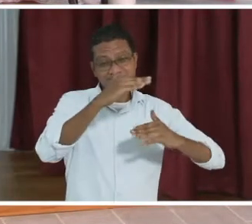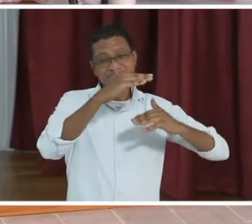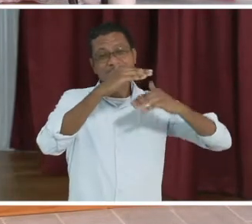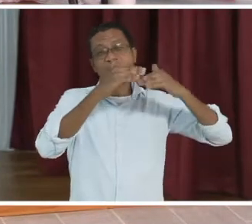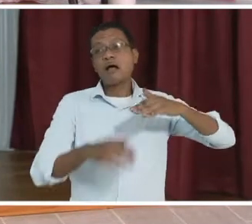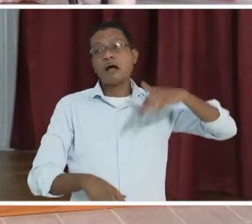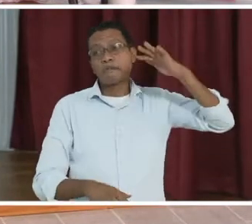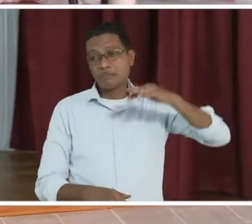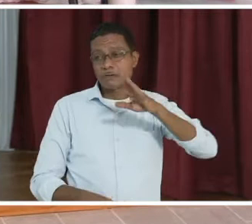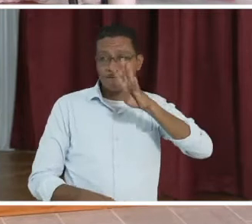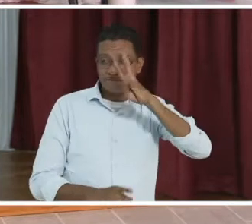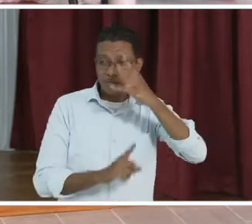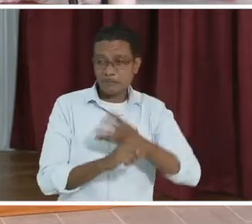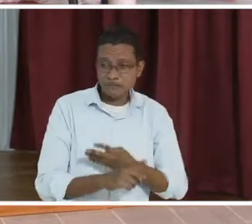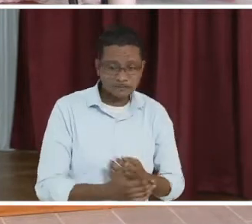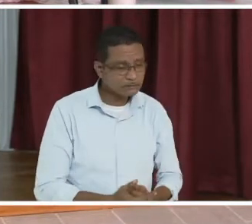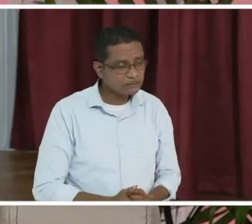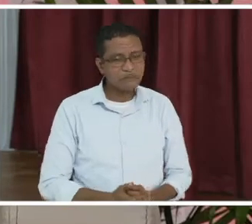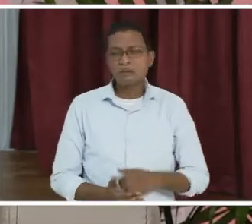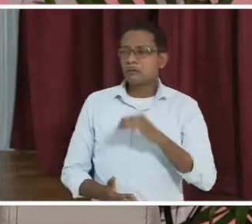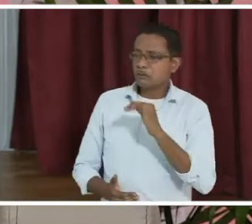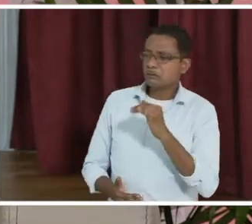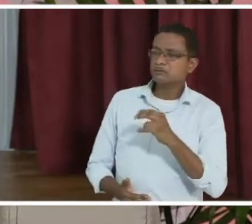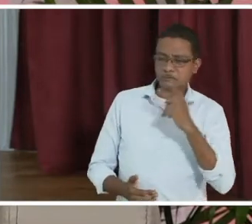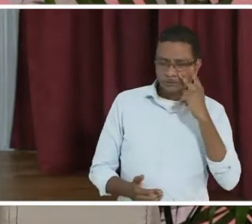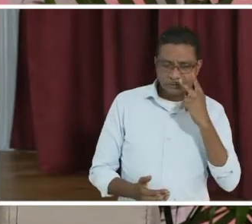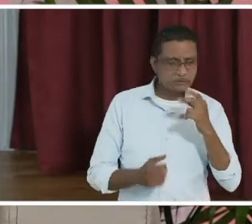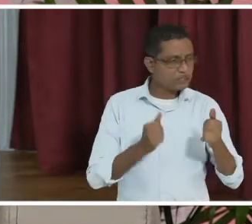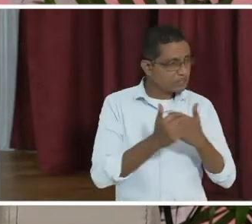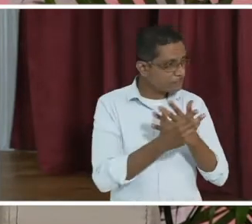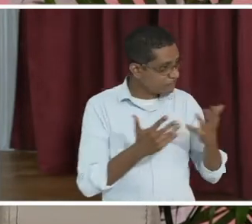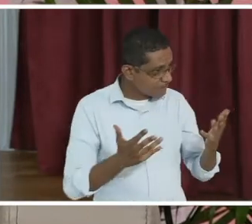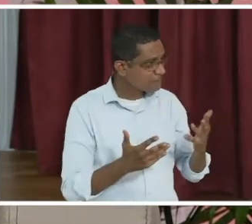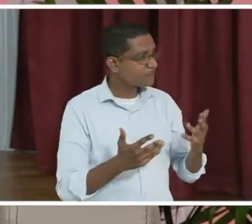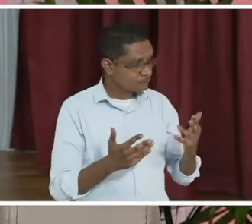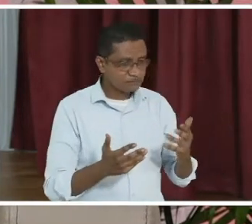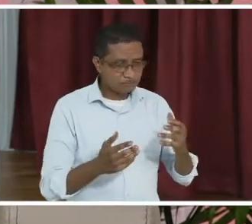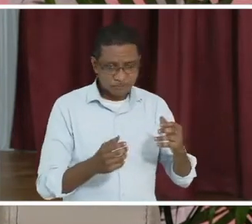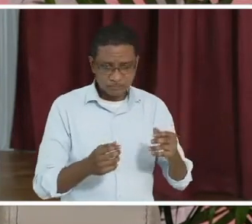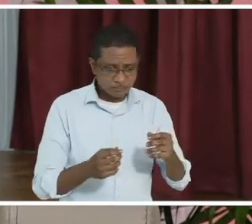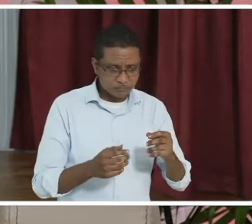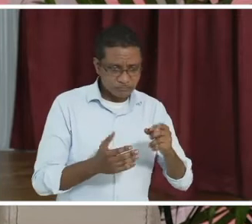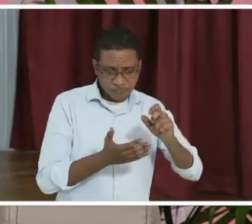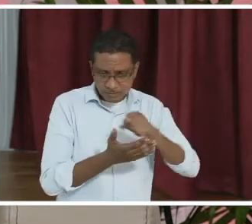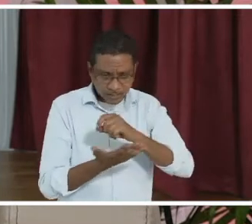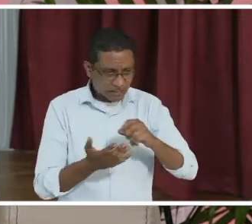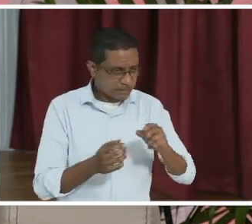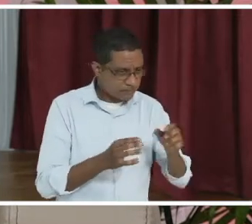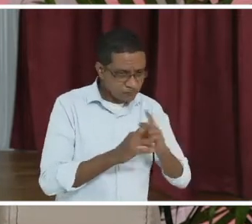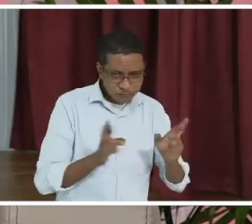the documents are screened properly and sufficient, because each individual might have their own differences that need to